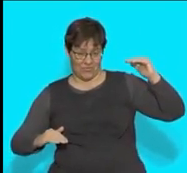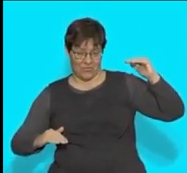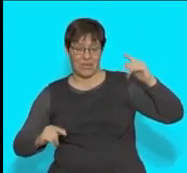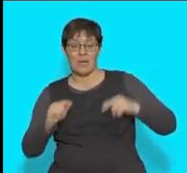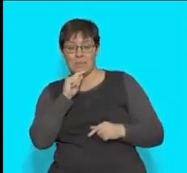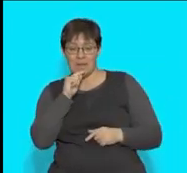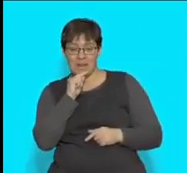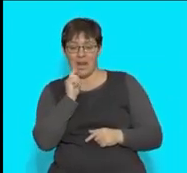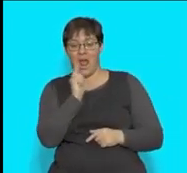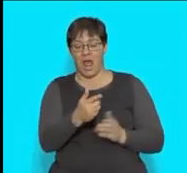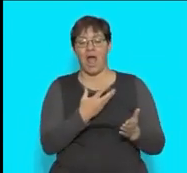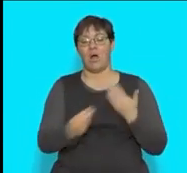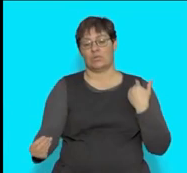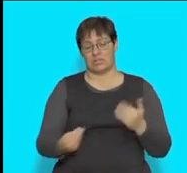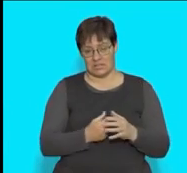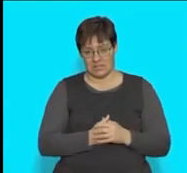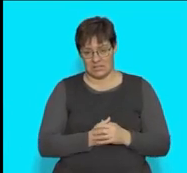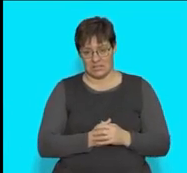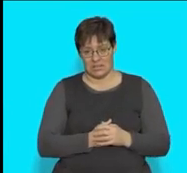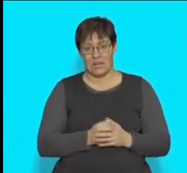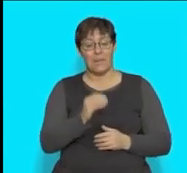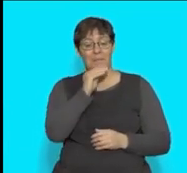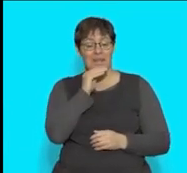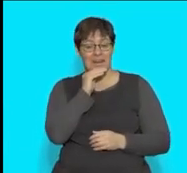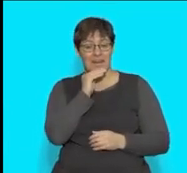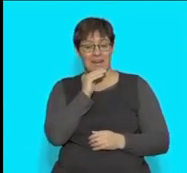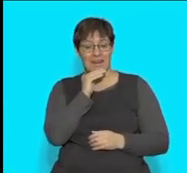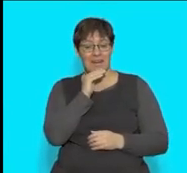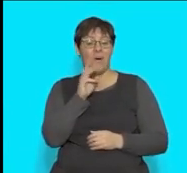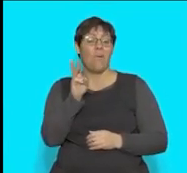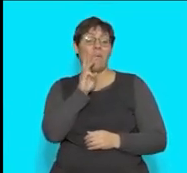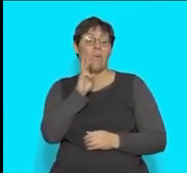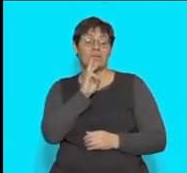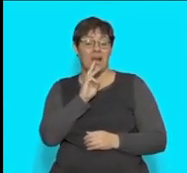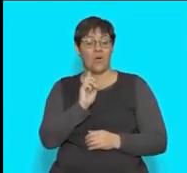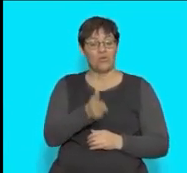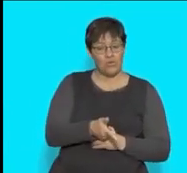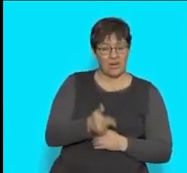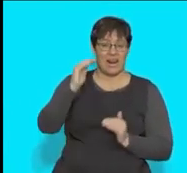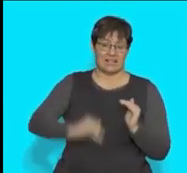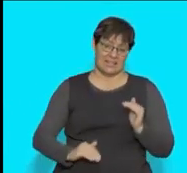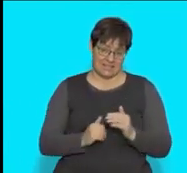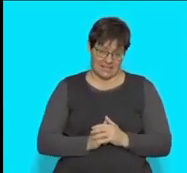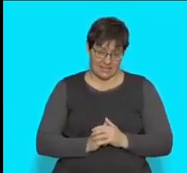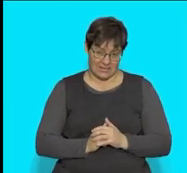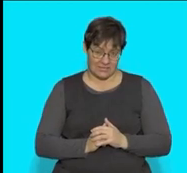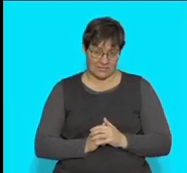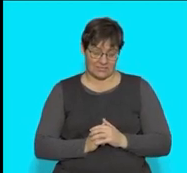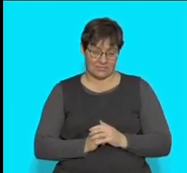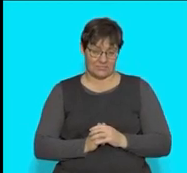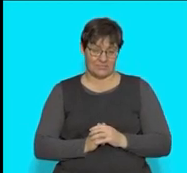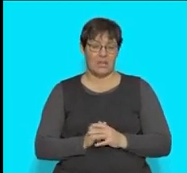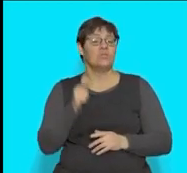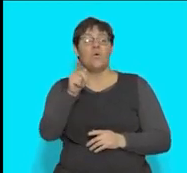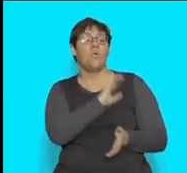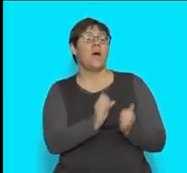out of my urine. So I'm going to have less water in my urine. Okay, so